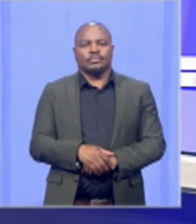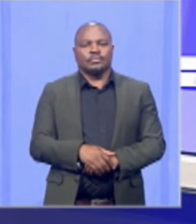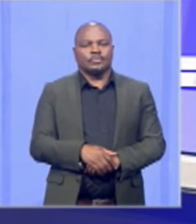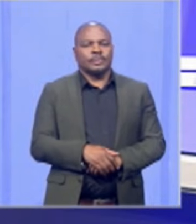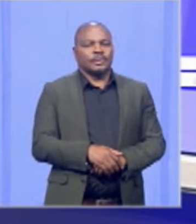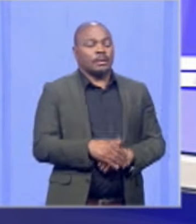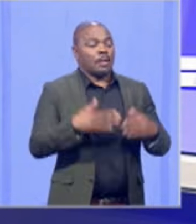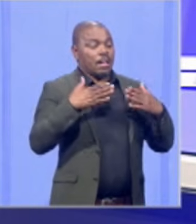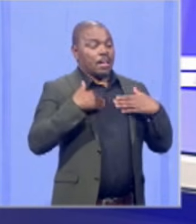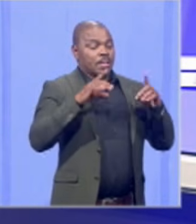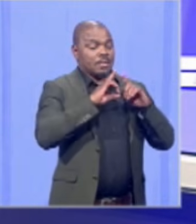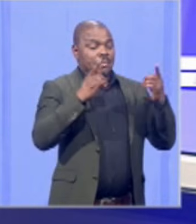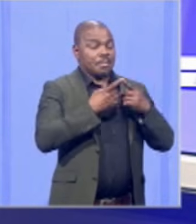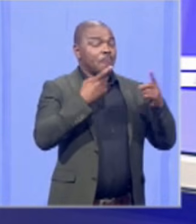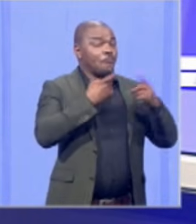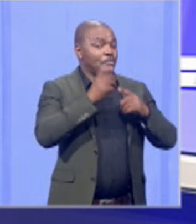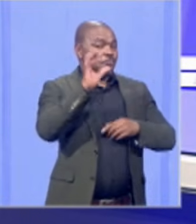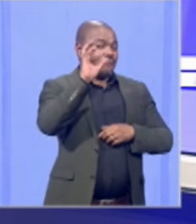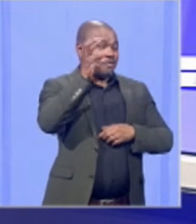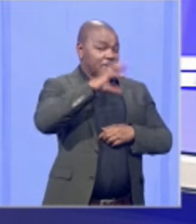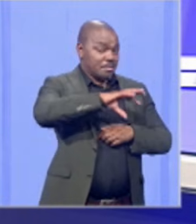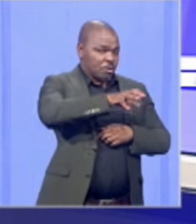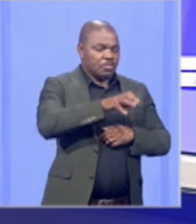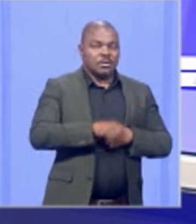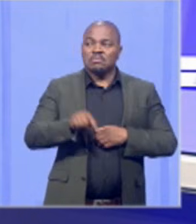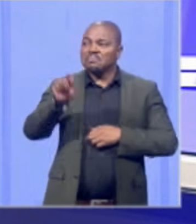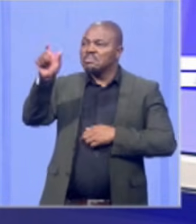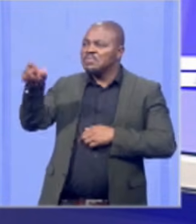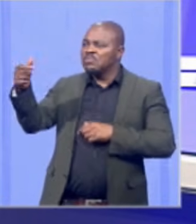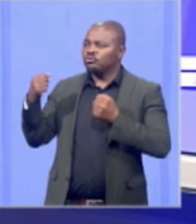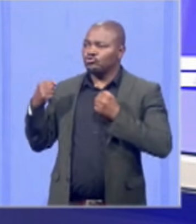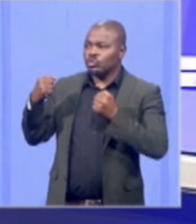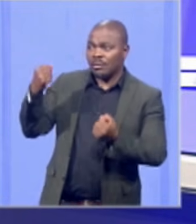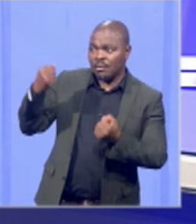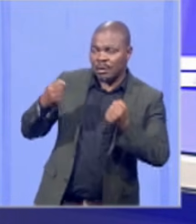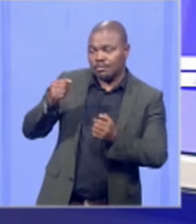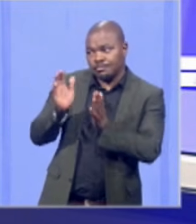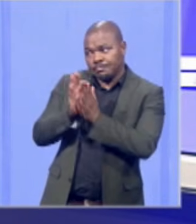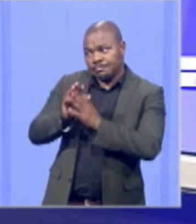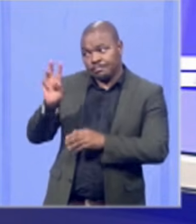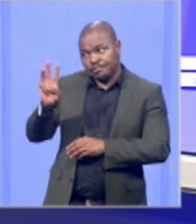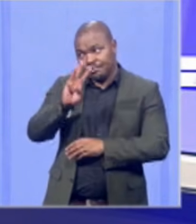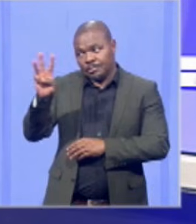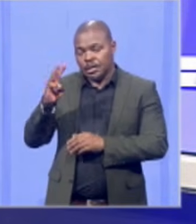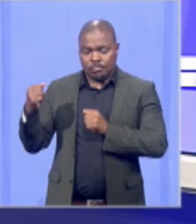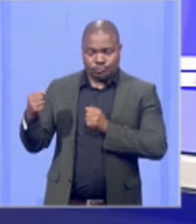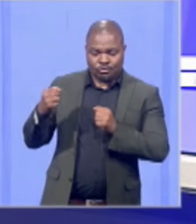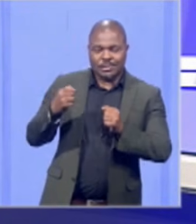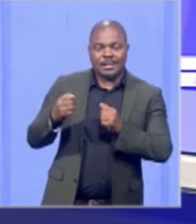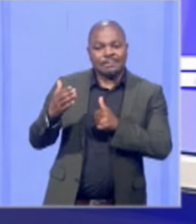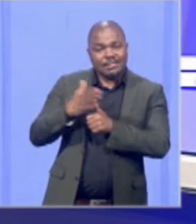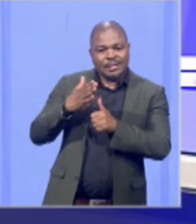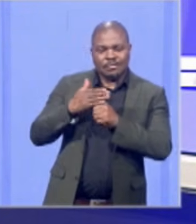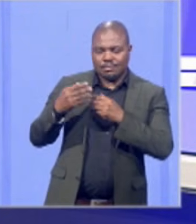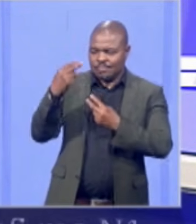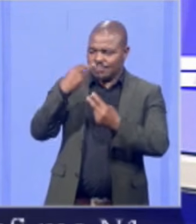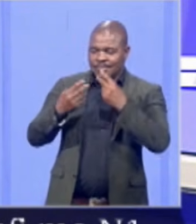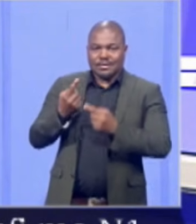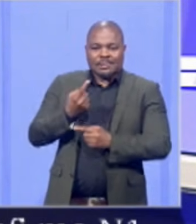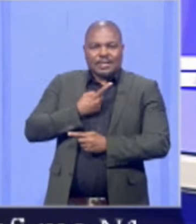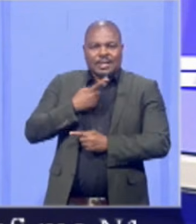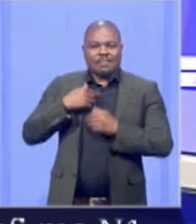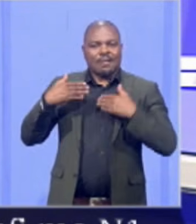Lefapha la boitekanelo kwa Free State le ikwetse go bakgweetsi ba dijanaga go ela tlhoko maemo a bona a boitekanelo fa ba